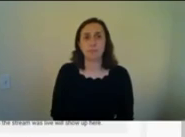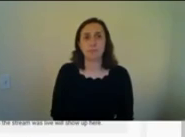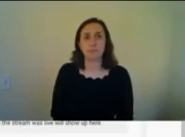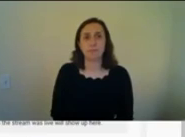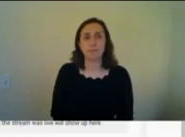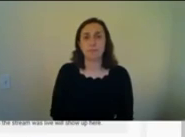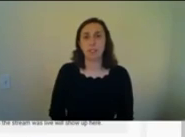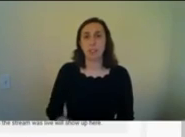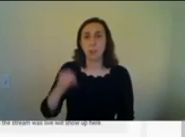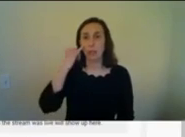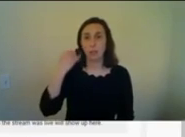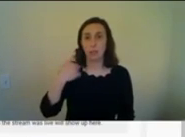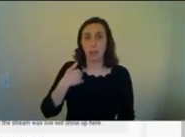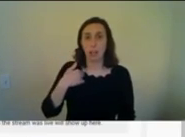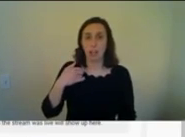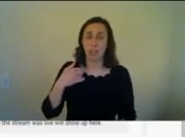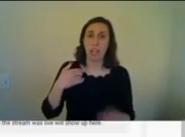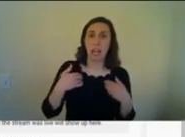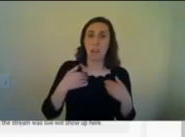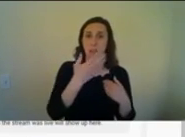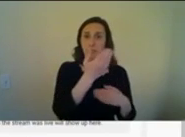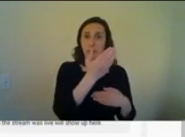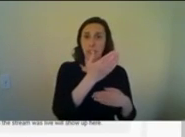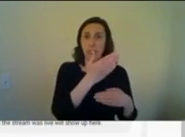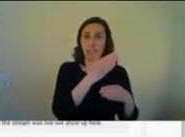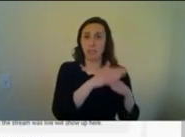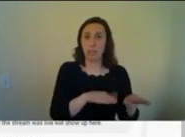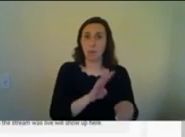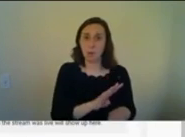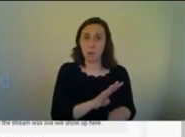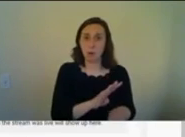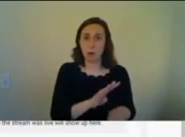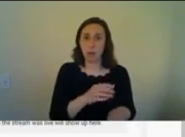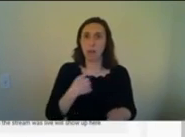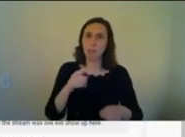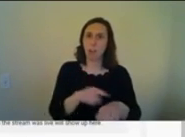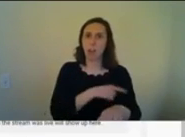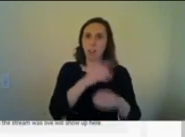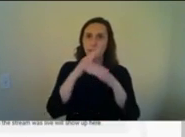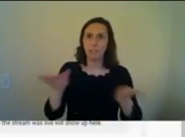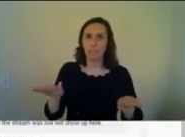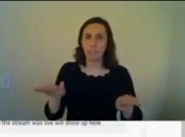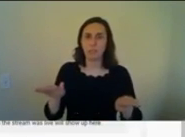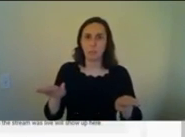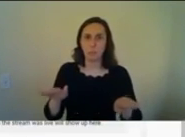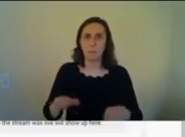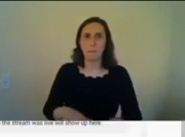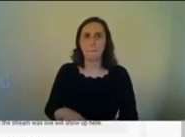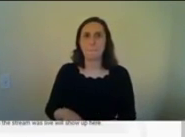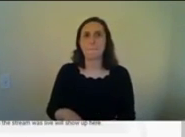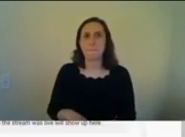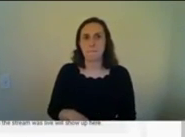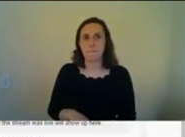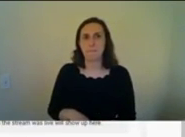15 divided by 4. And I'll do it as a long division here. And this is where I'll see it as the pattern. I have